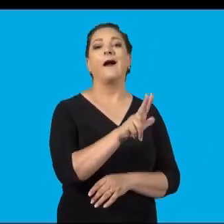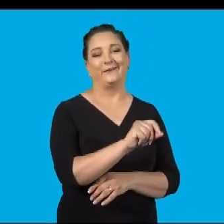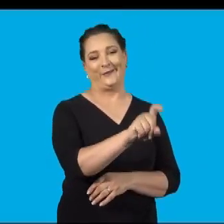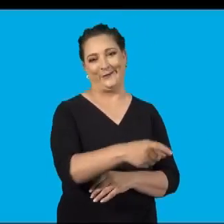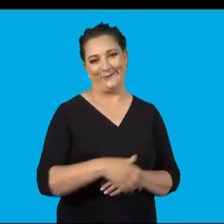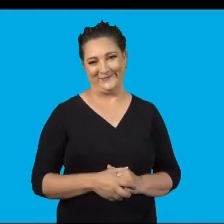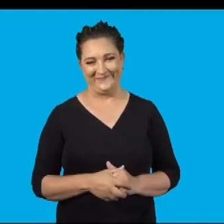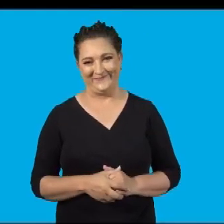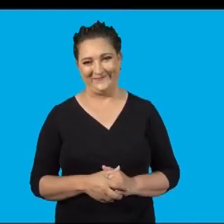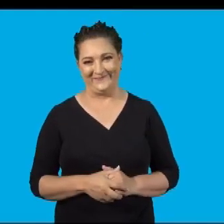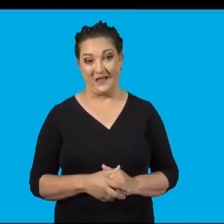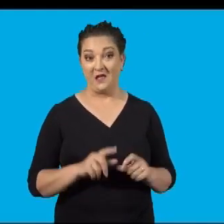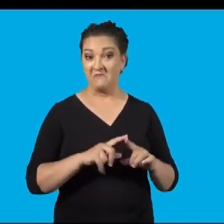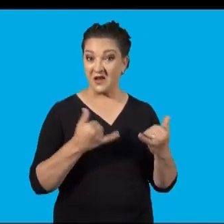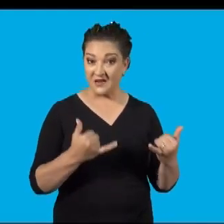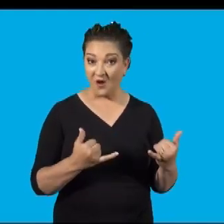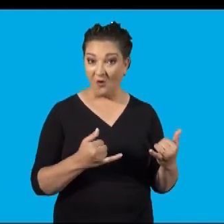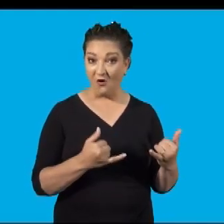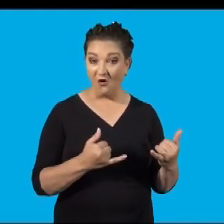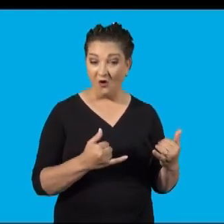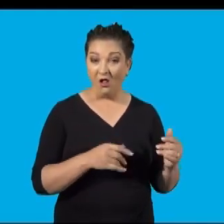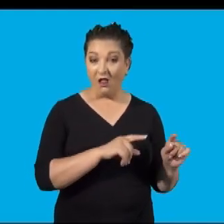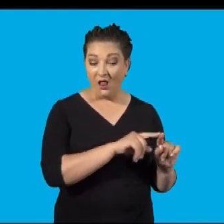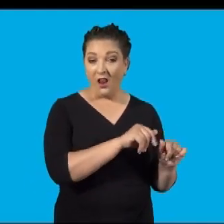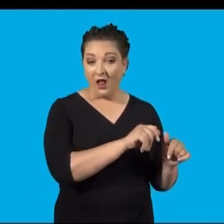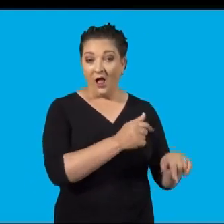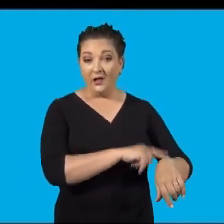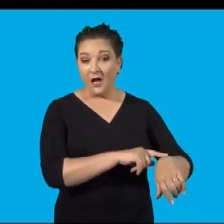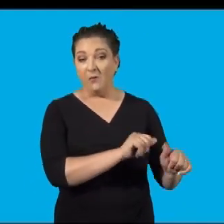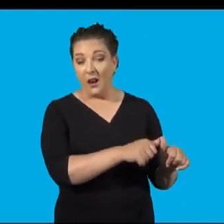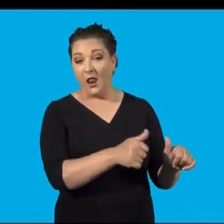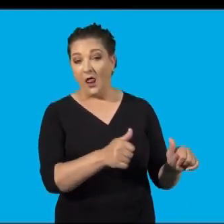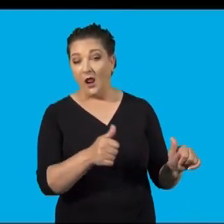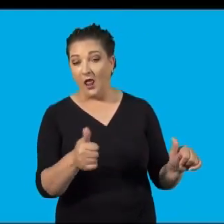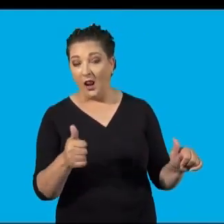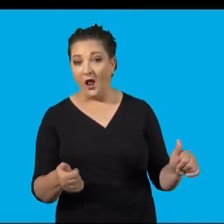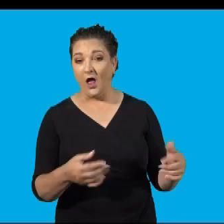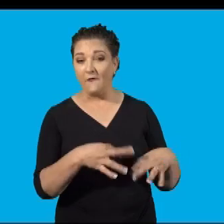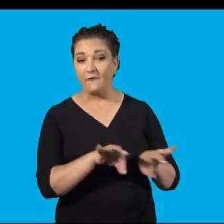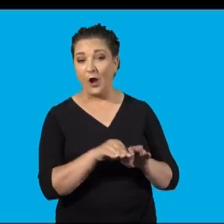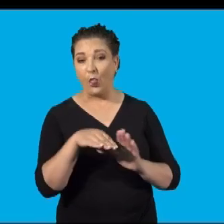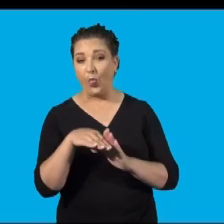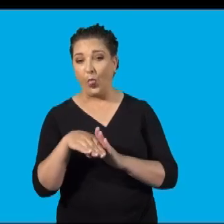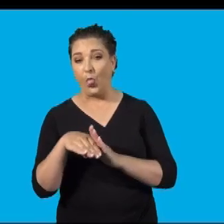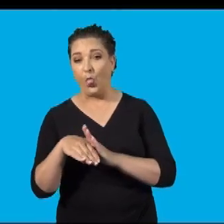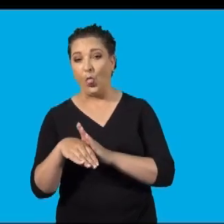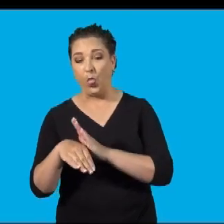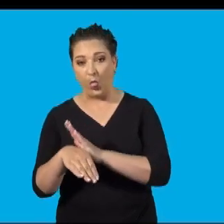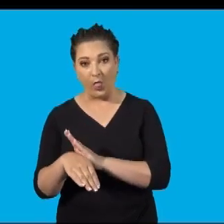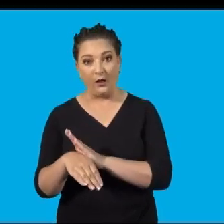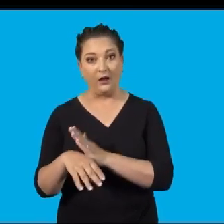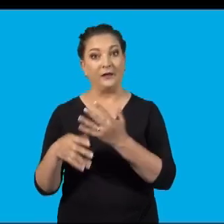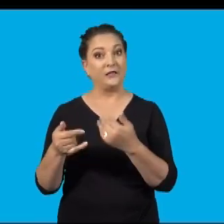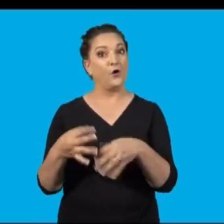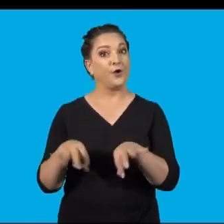of 80,000. However, this year I have used it again. So it has lost value due to